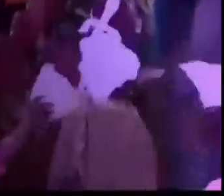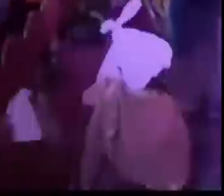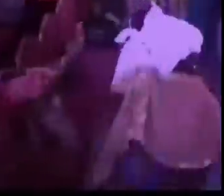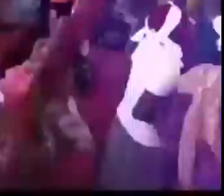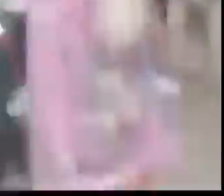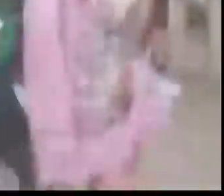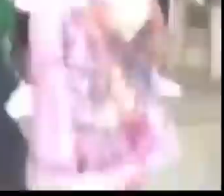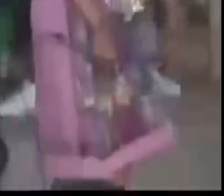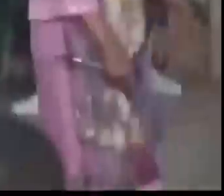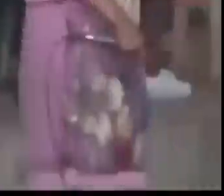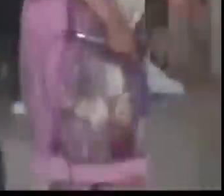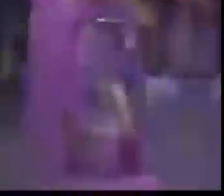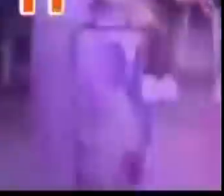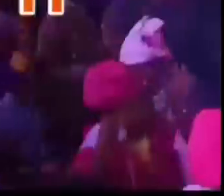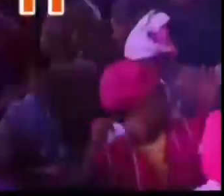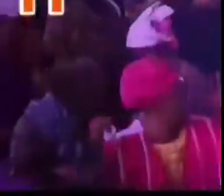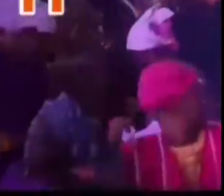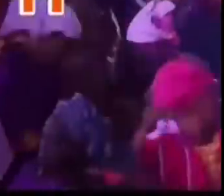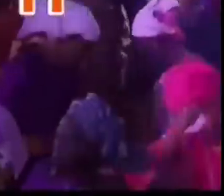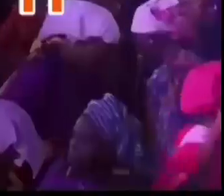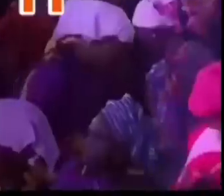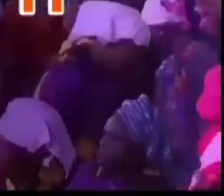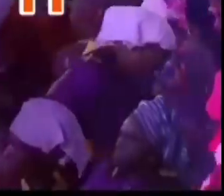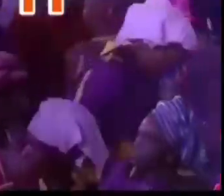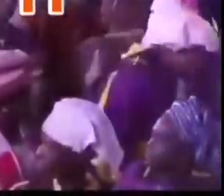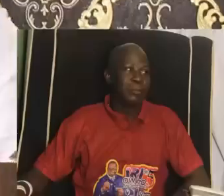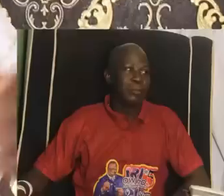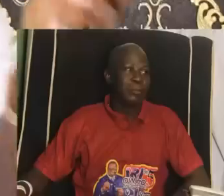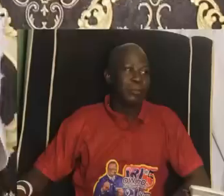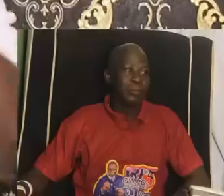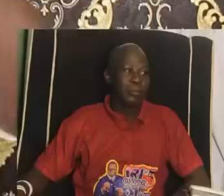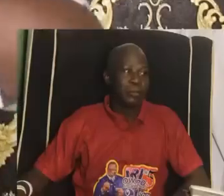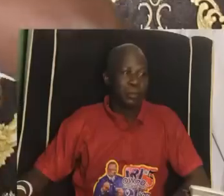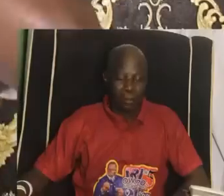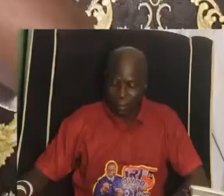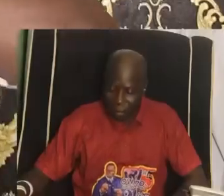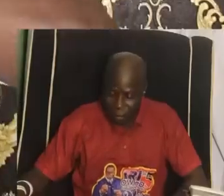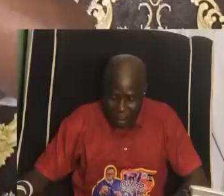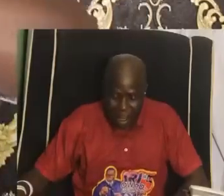must fall. Uya kajo yin. Awa ogun wa lawati. Yay! Yeah.